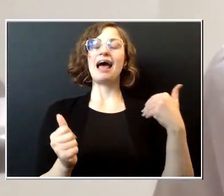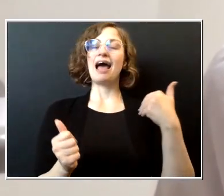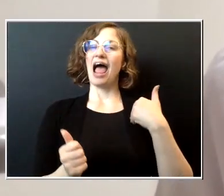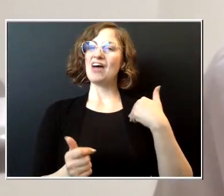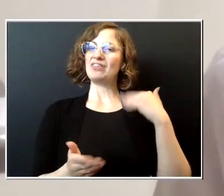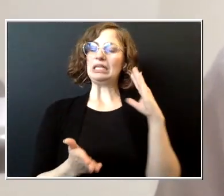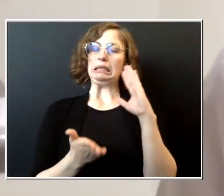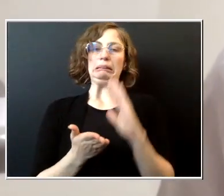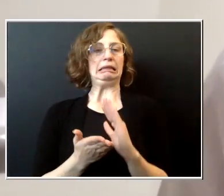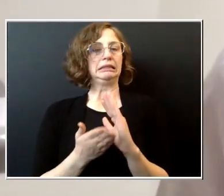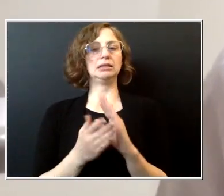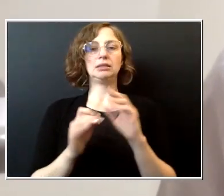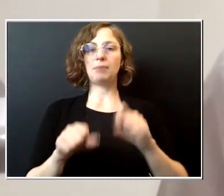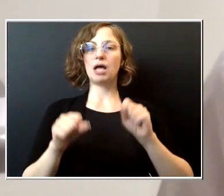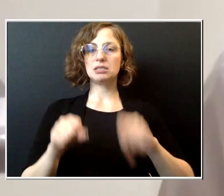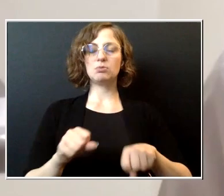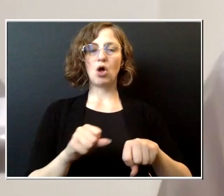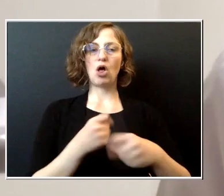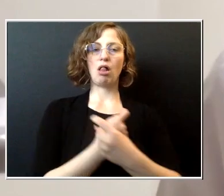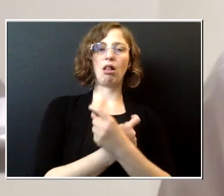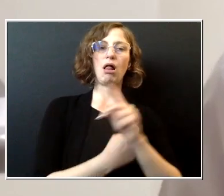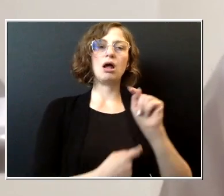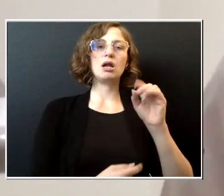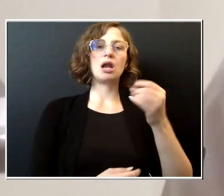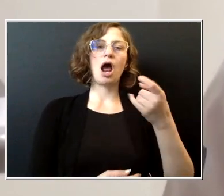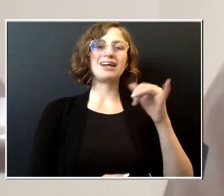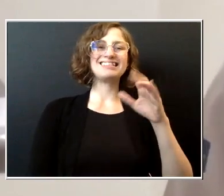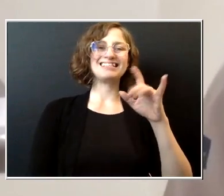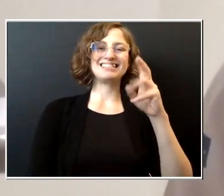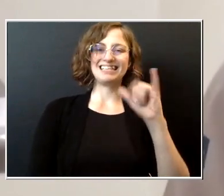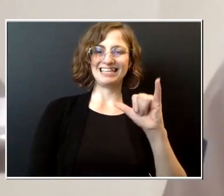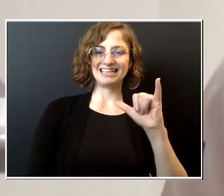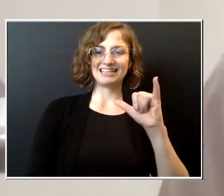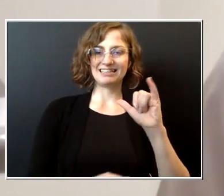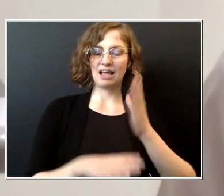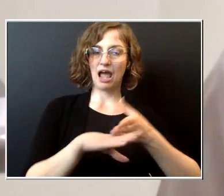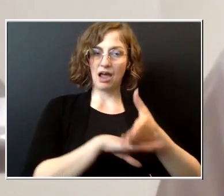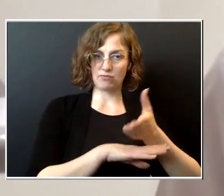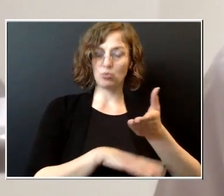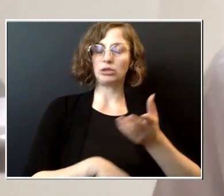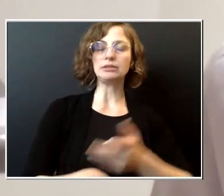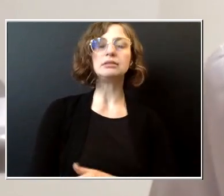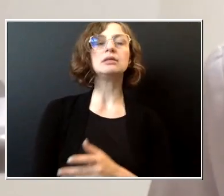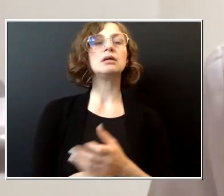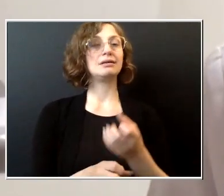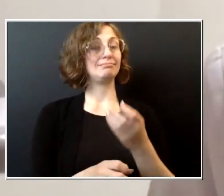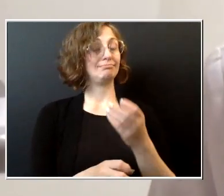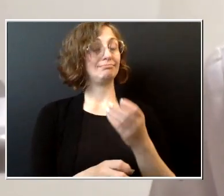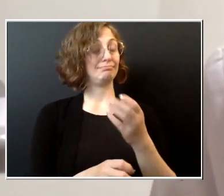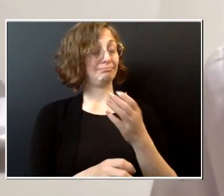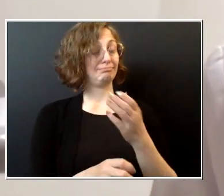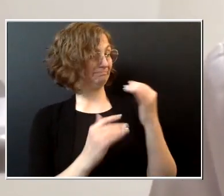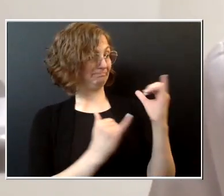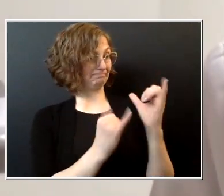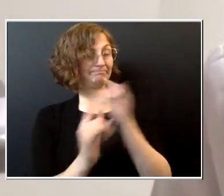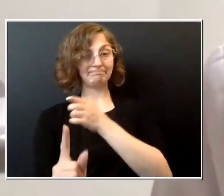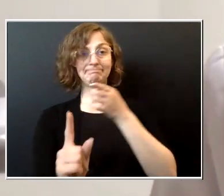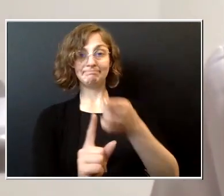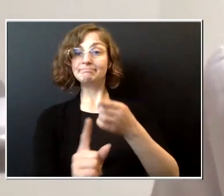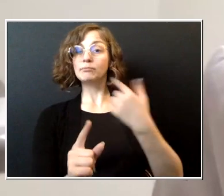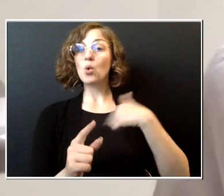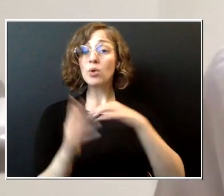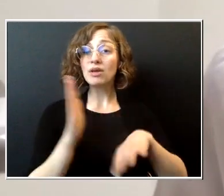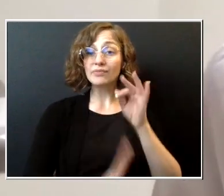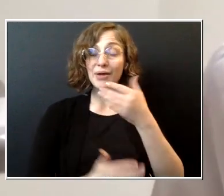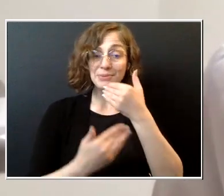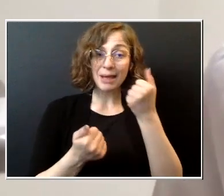survive. And that was also my goal. So we were able to find the best therapy for her. Unfortunately, it did need